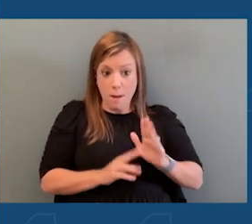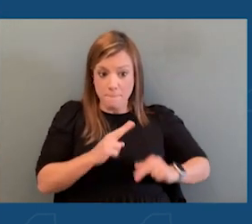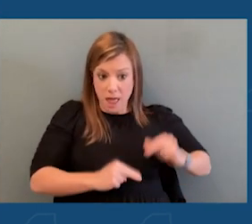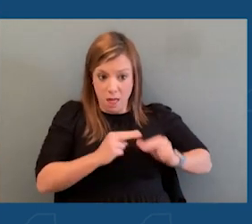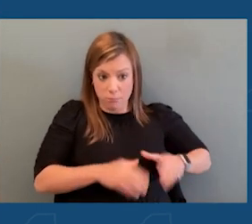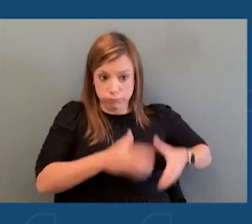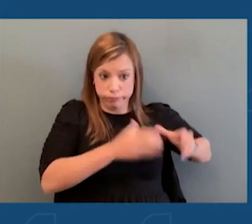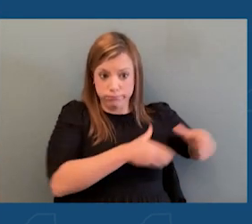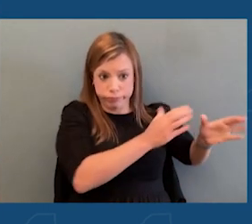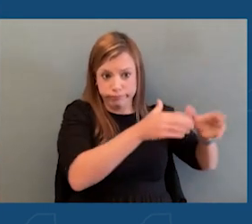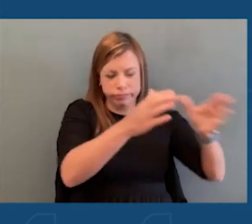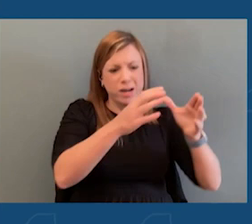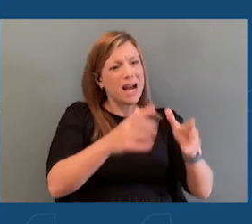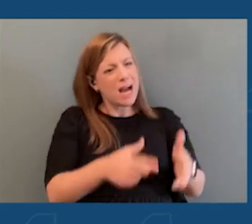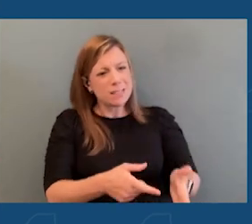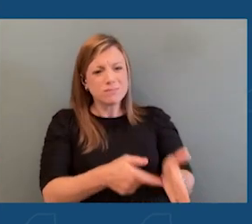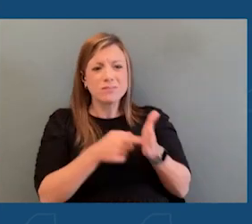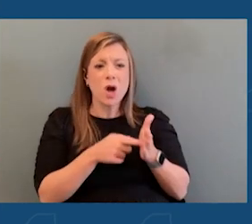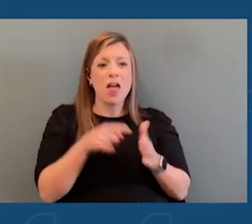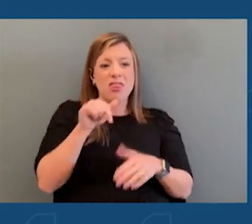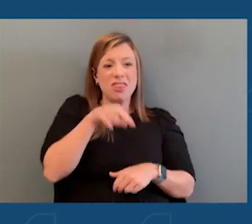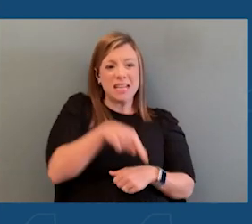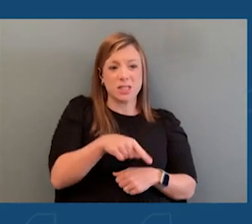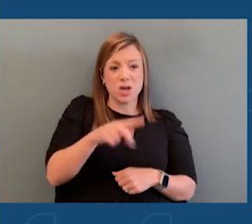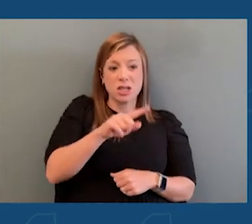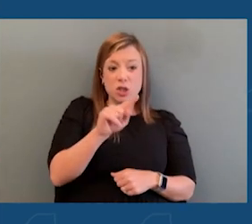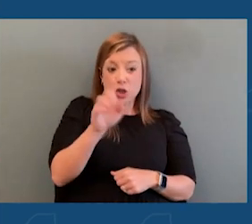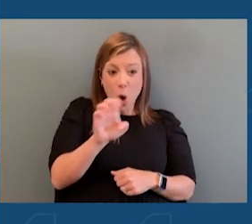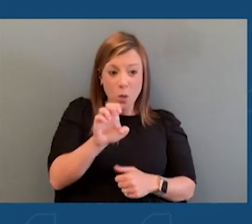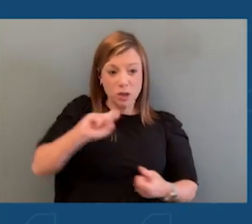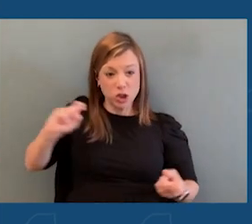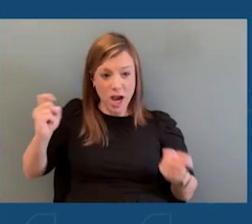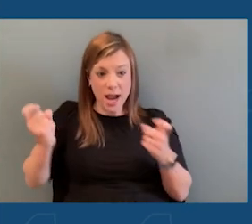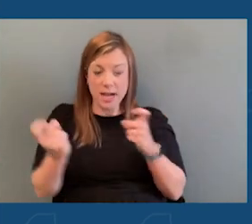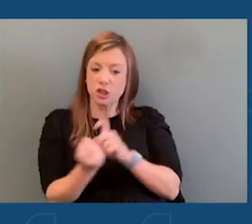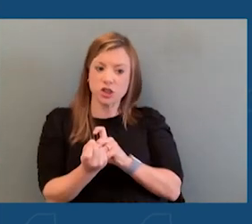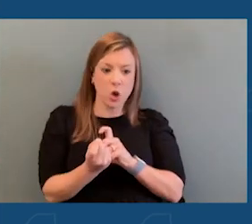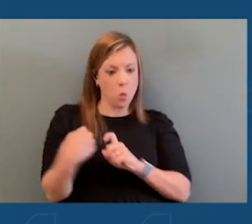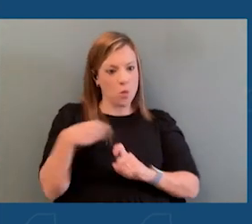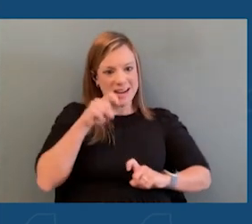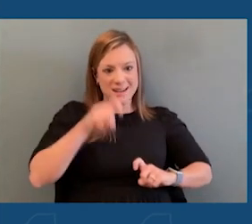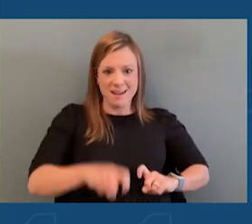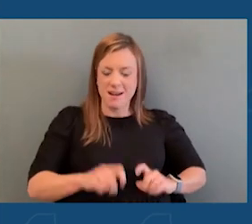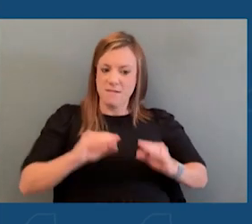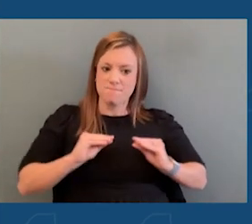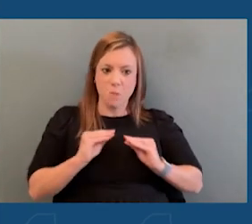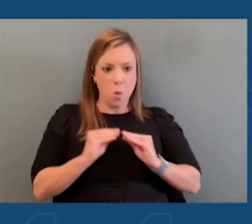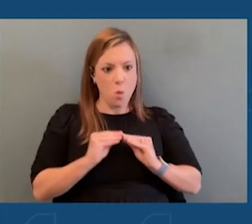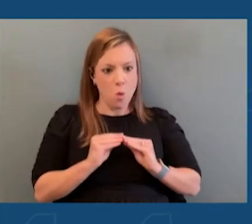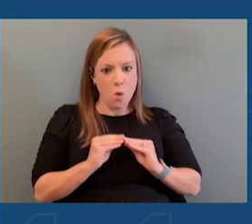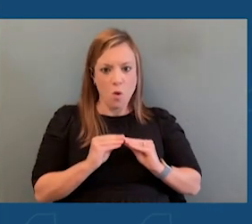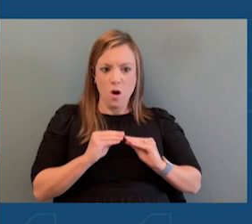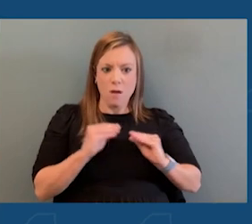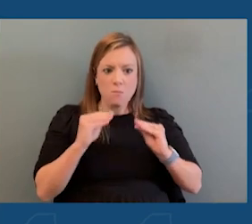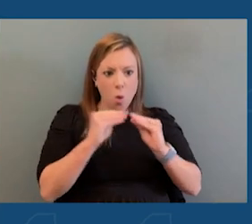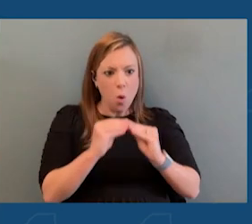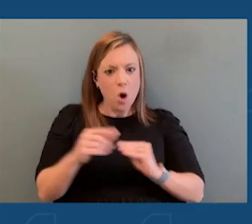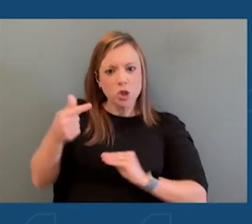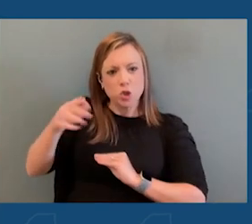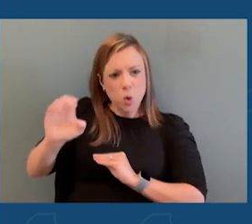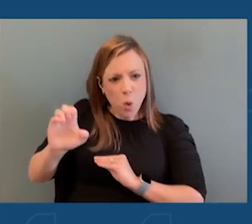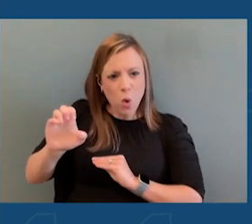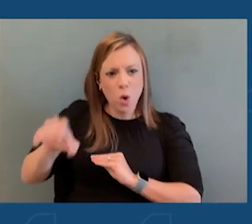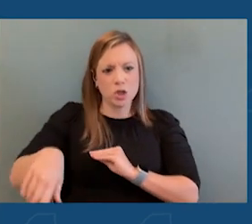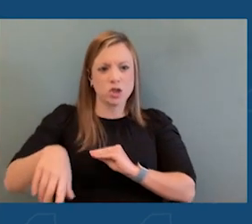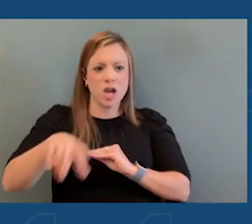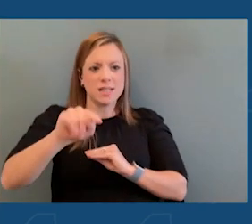rezoning farther. It's to be sure that it's better. You know, this wouldn't happen without George and Charles and Taccone, the real